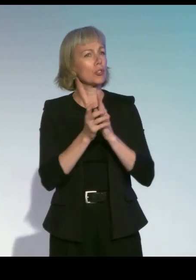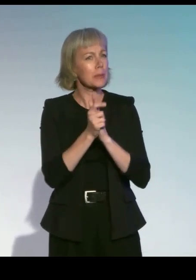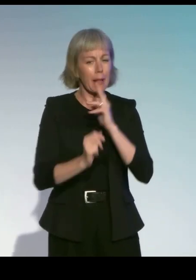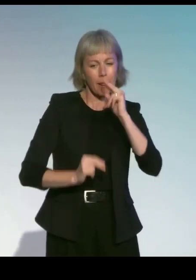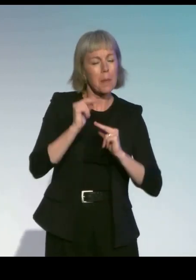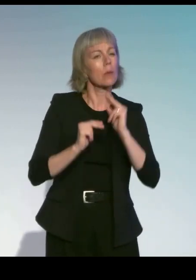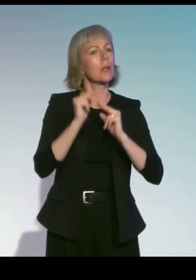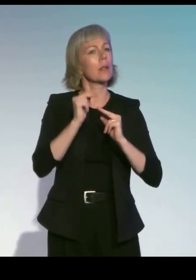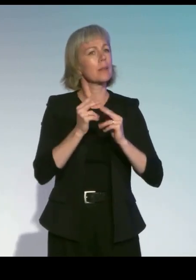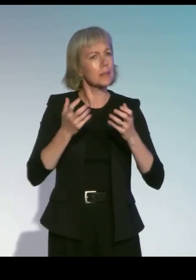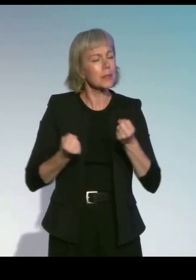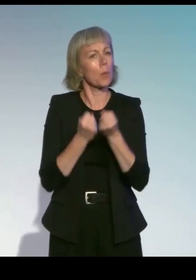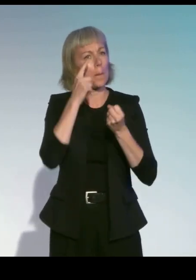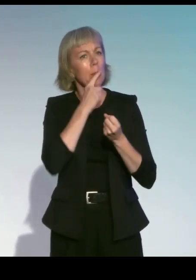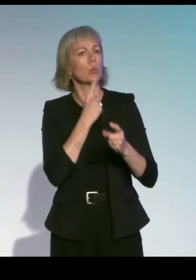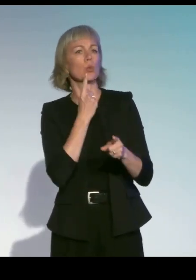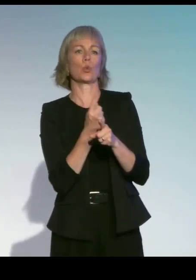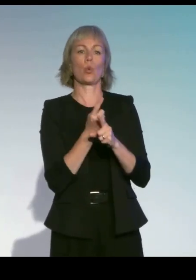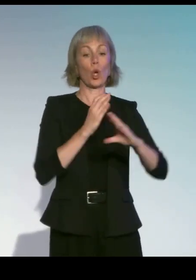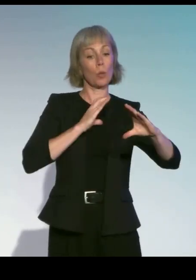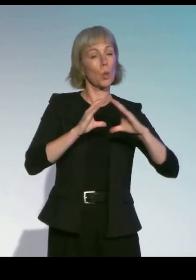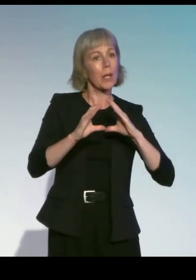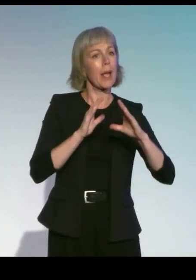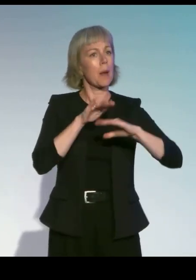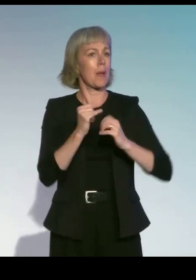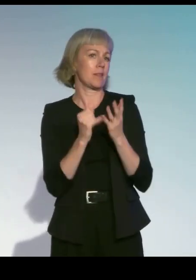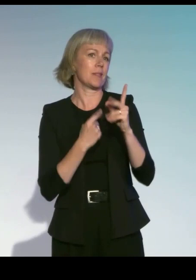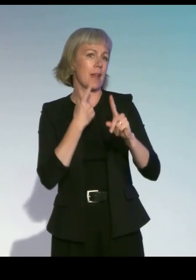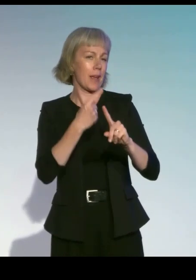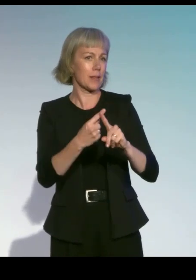support people to communicate their needs and boundaries and to respect others, and